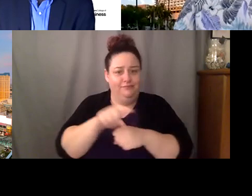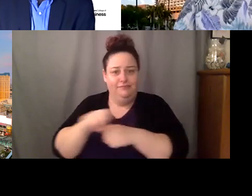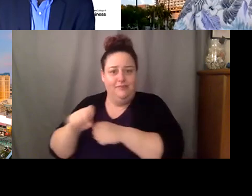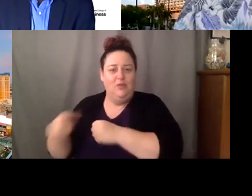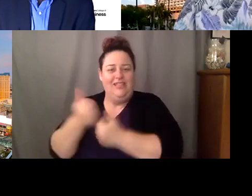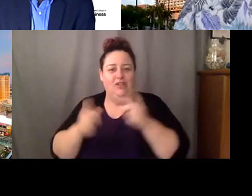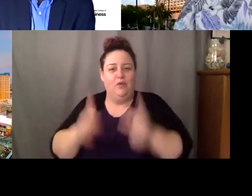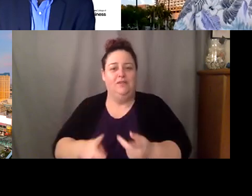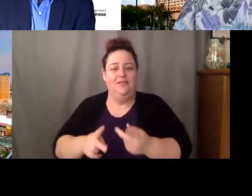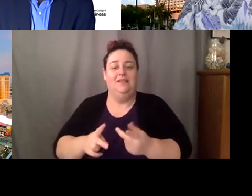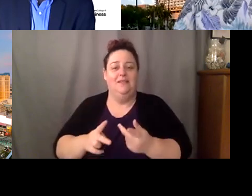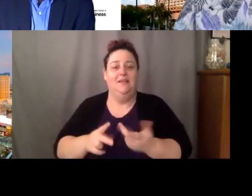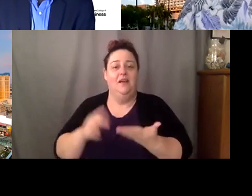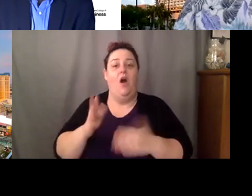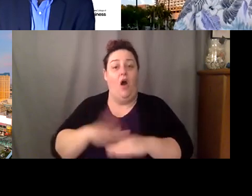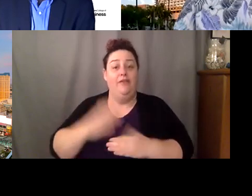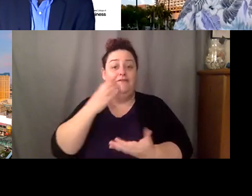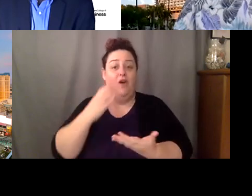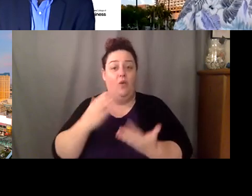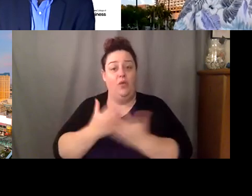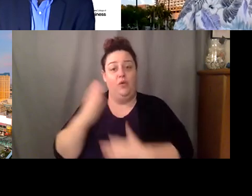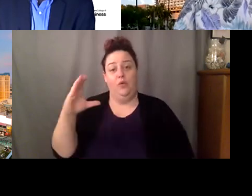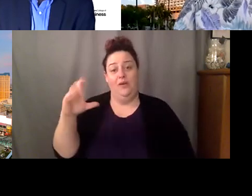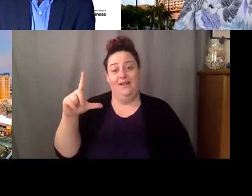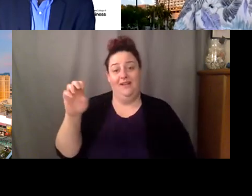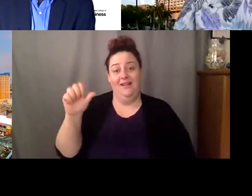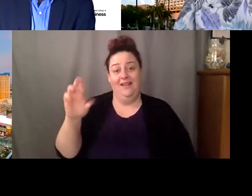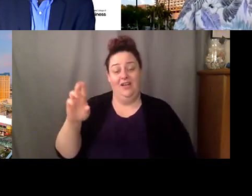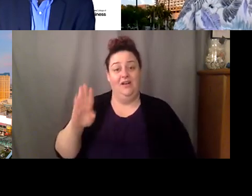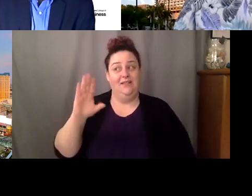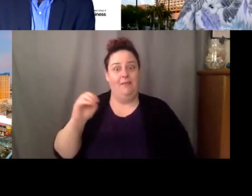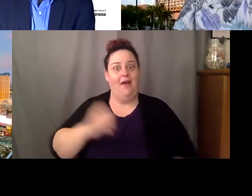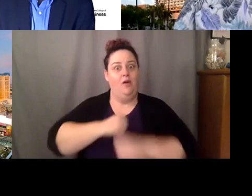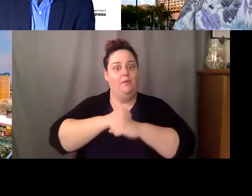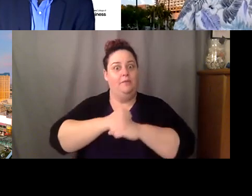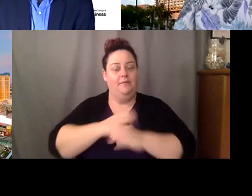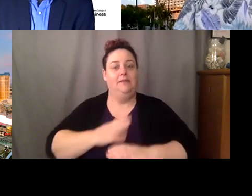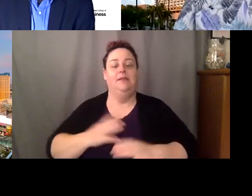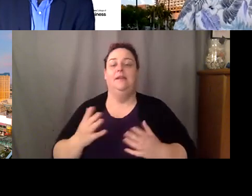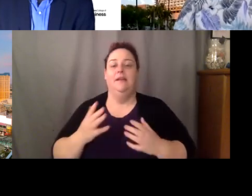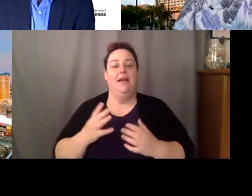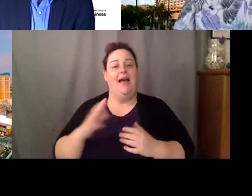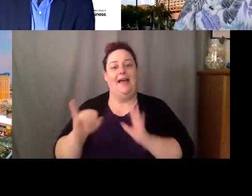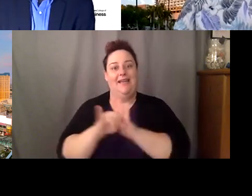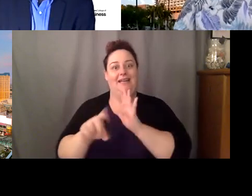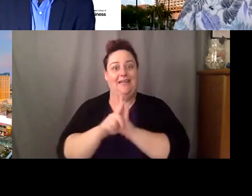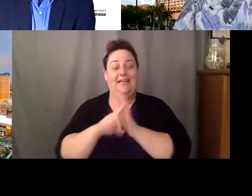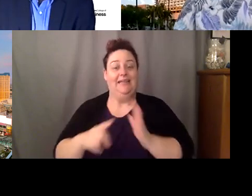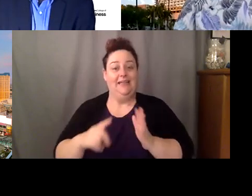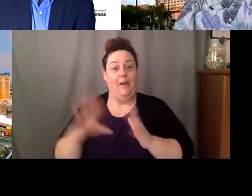phone via Clear, which is the biometric secure identity company. A lot of times, you know, we see Clear at the